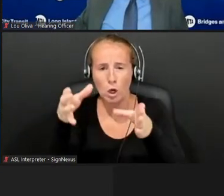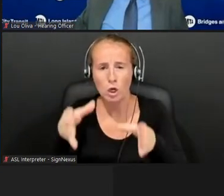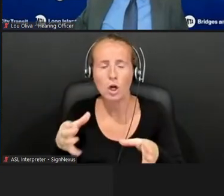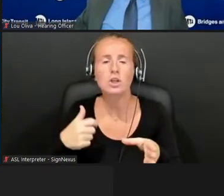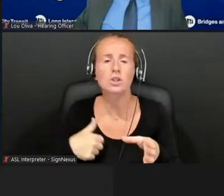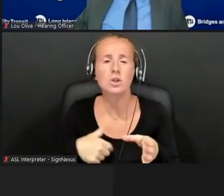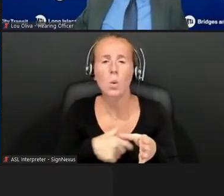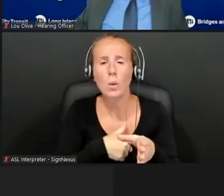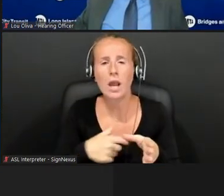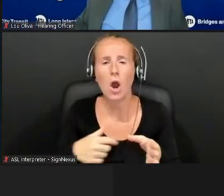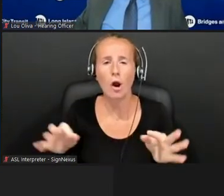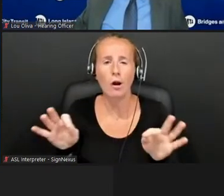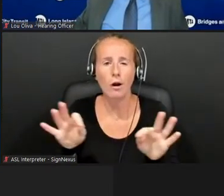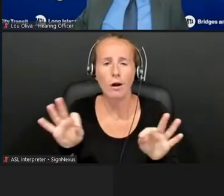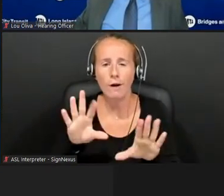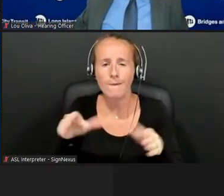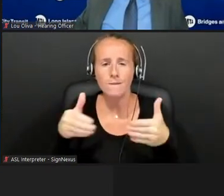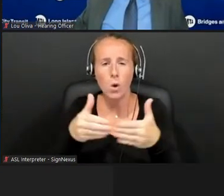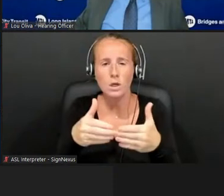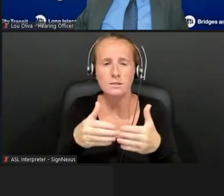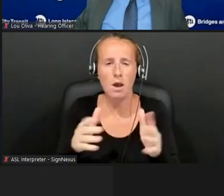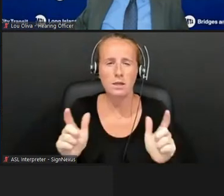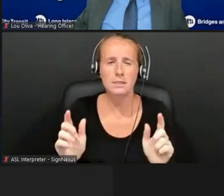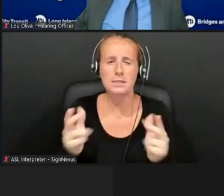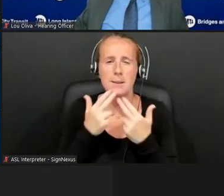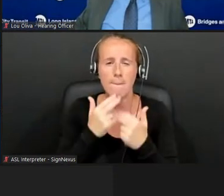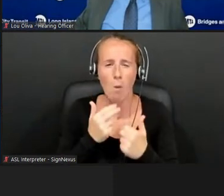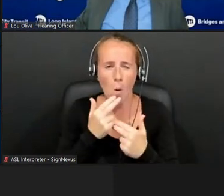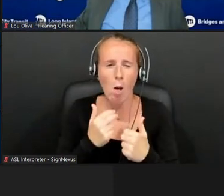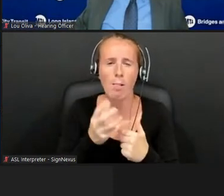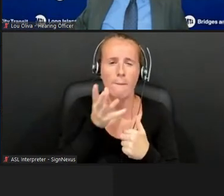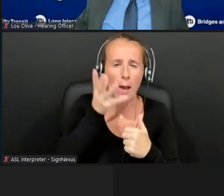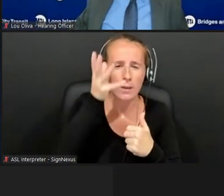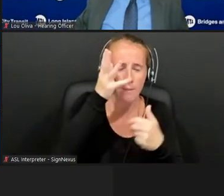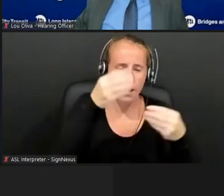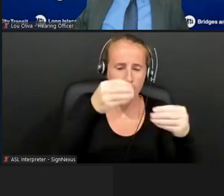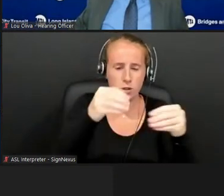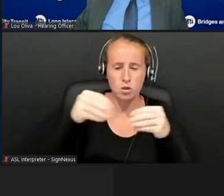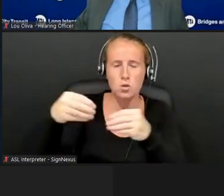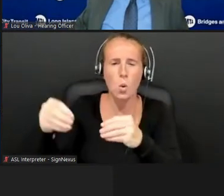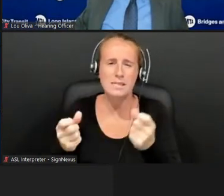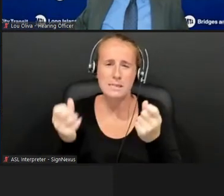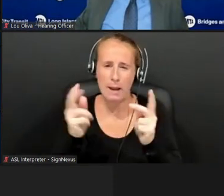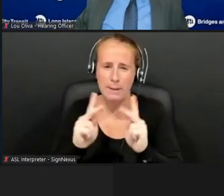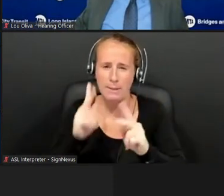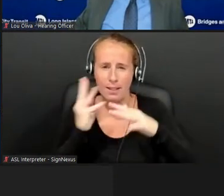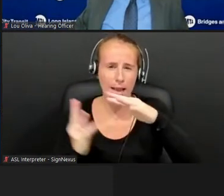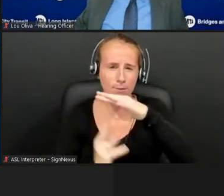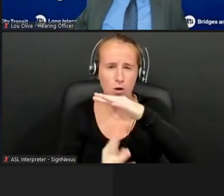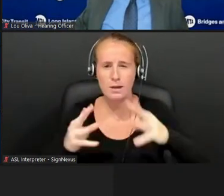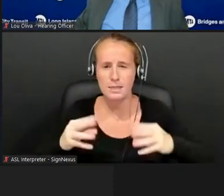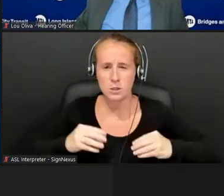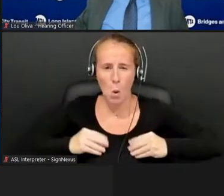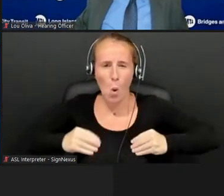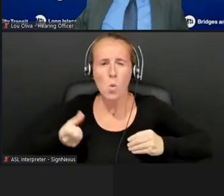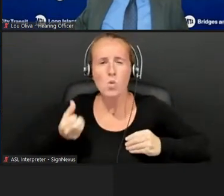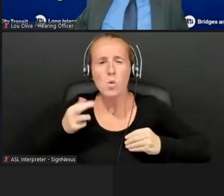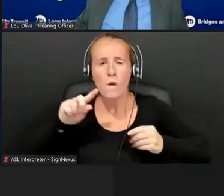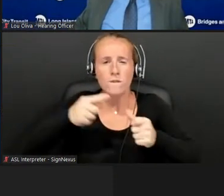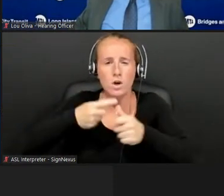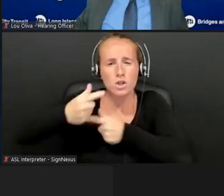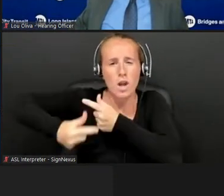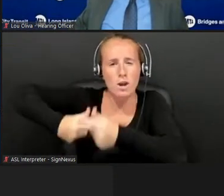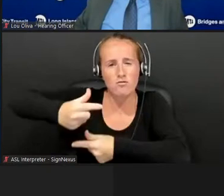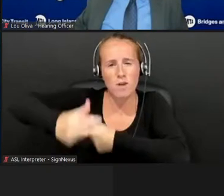mom-and-pop businesses which are owned and operated by immigrants and serve a largely immigrant and first generation American population